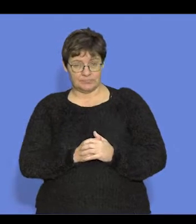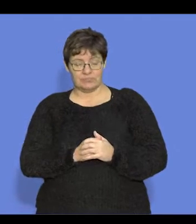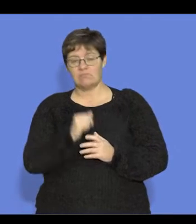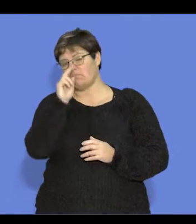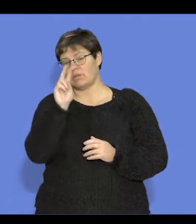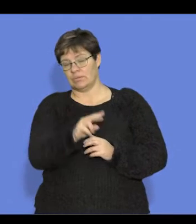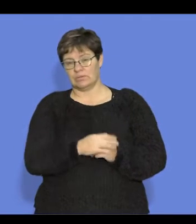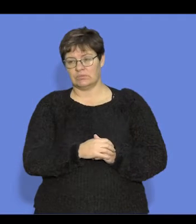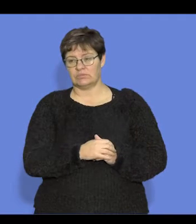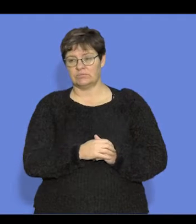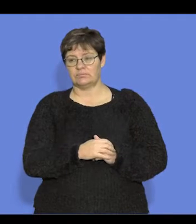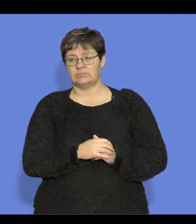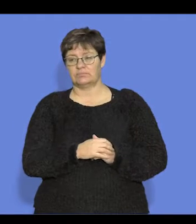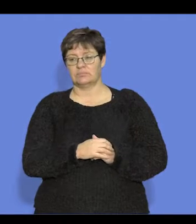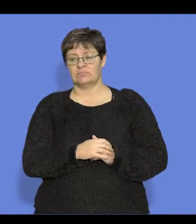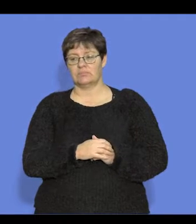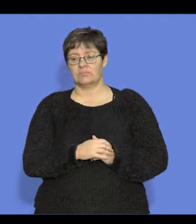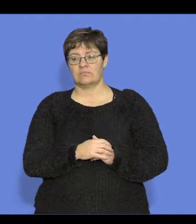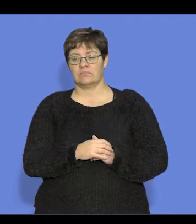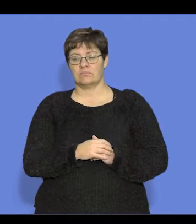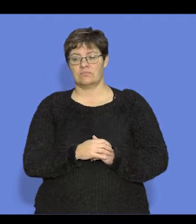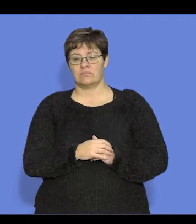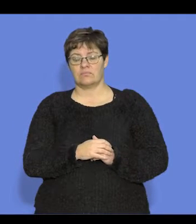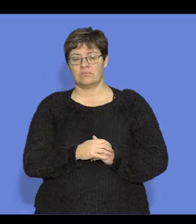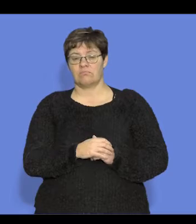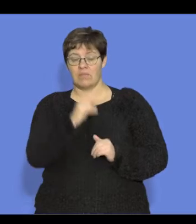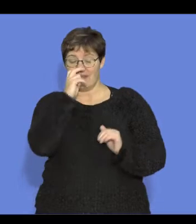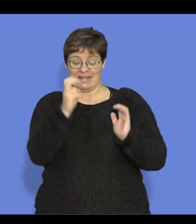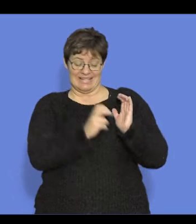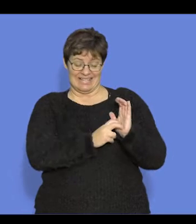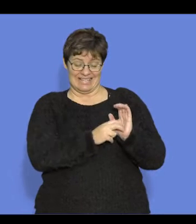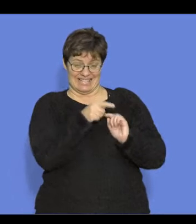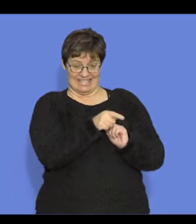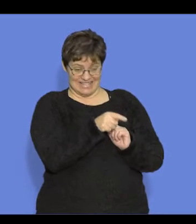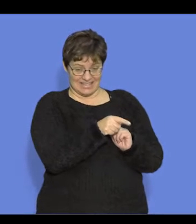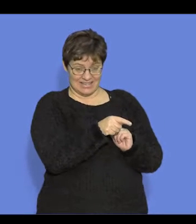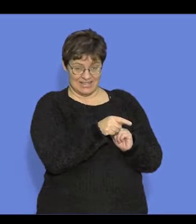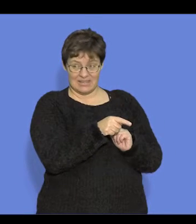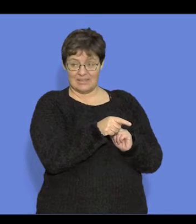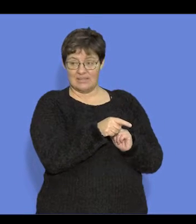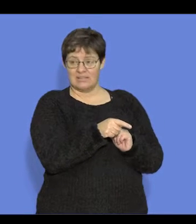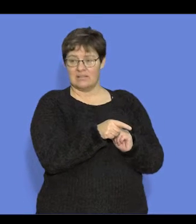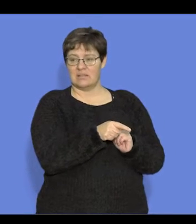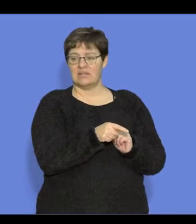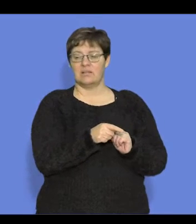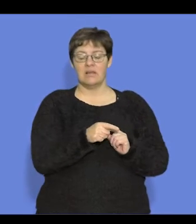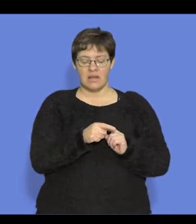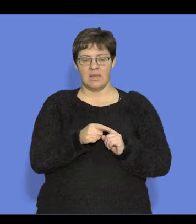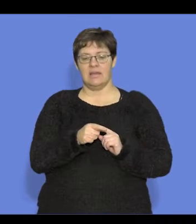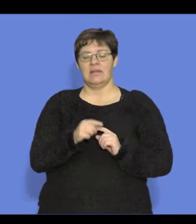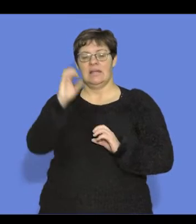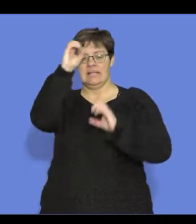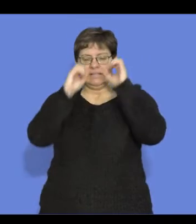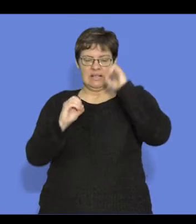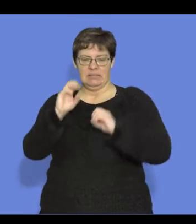look at this. Here we have our needed minerals. This is the cell